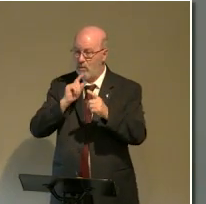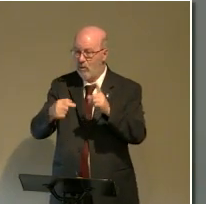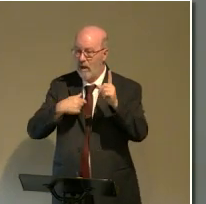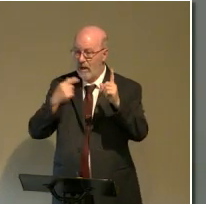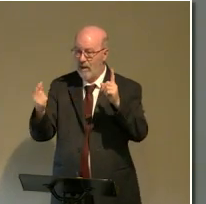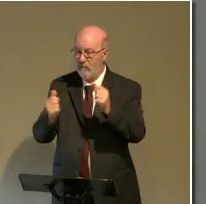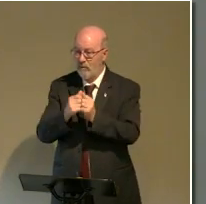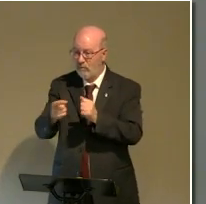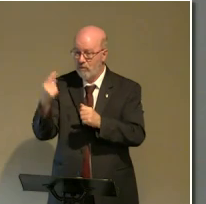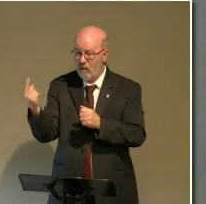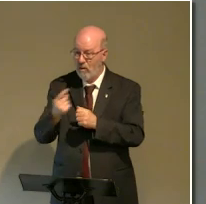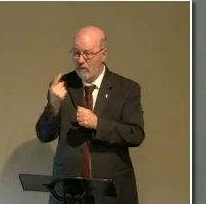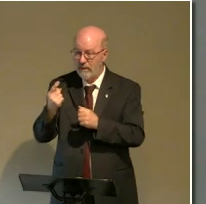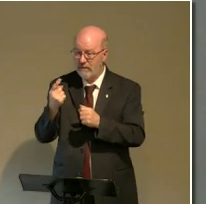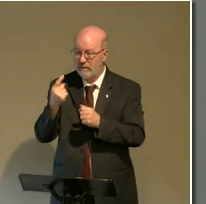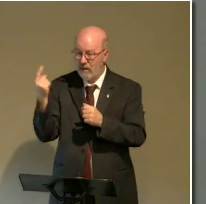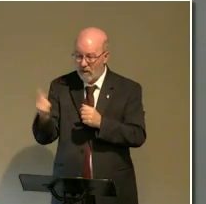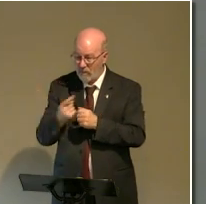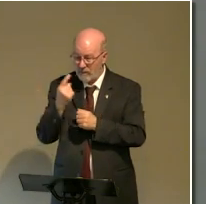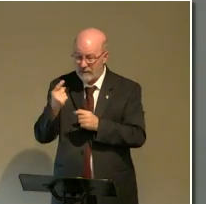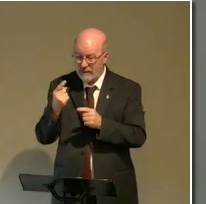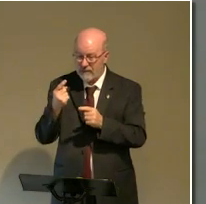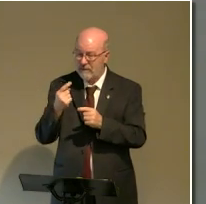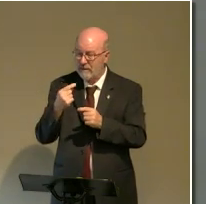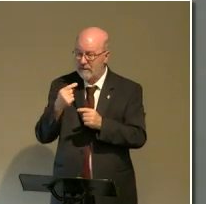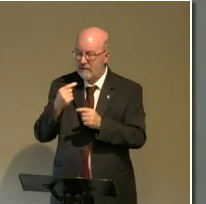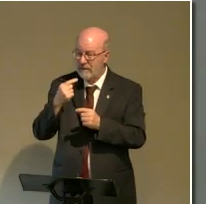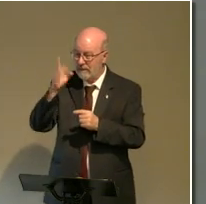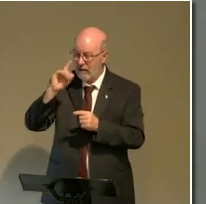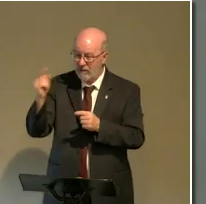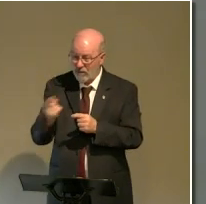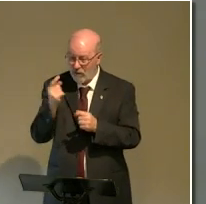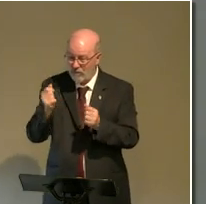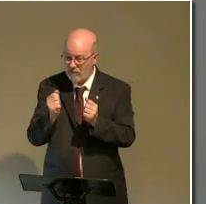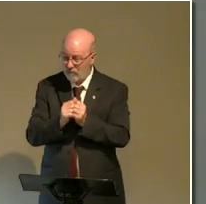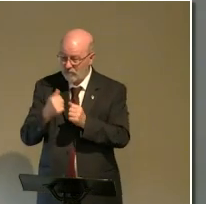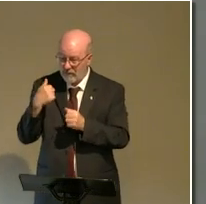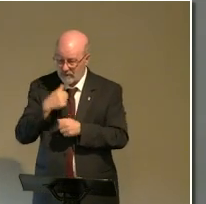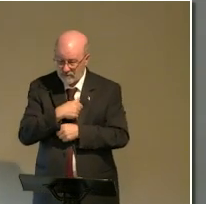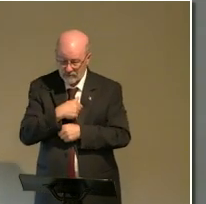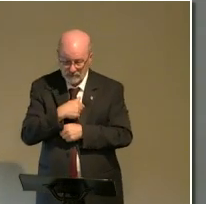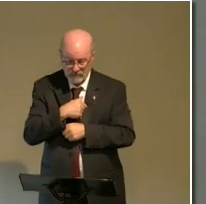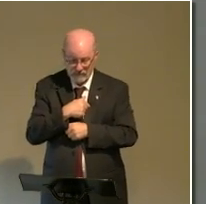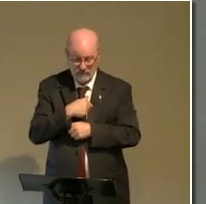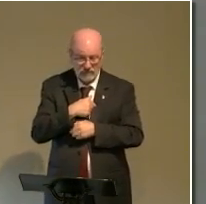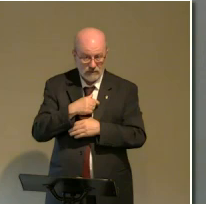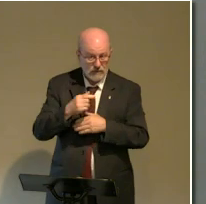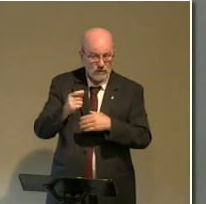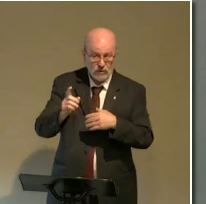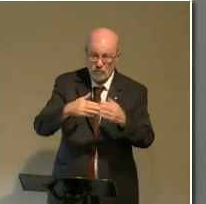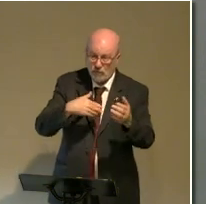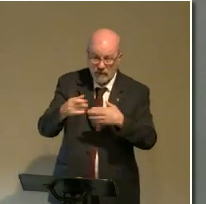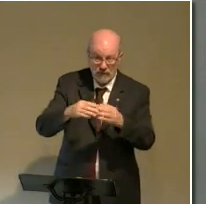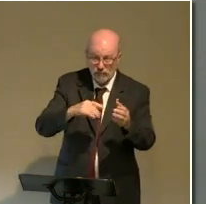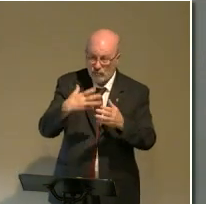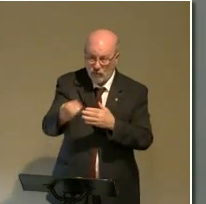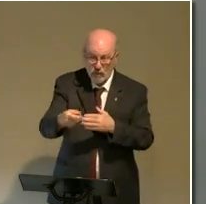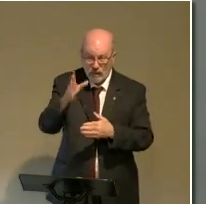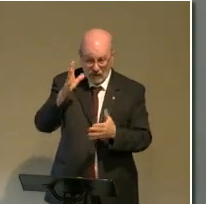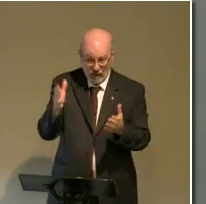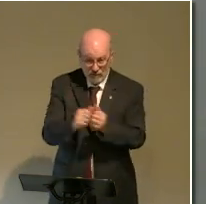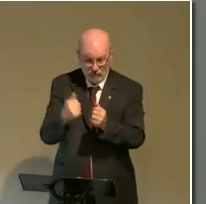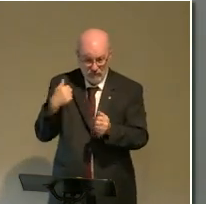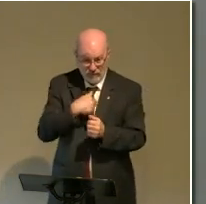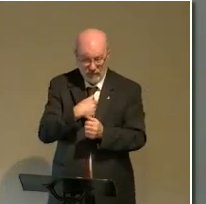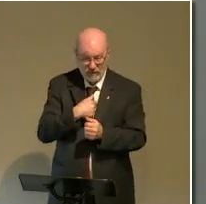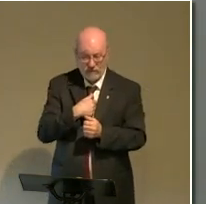always, always. He's always with you. Wherever you're walking, he's there. So we can